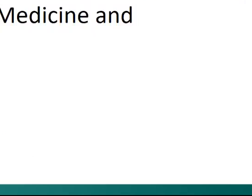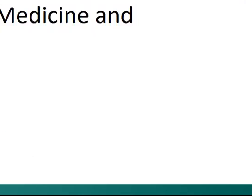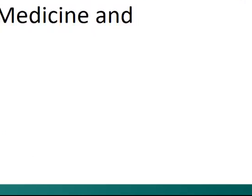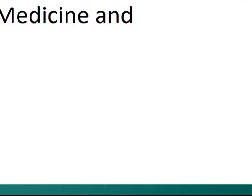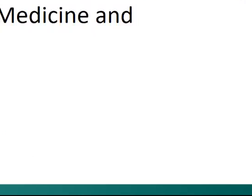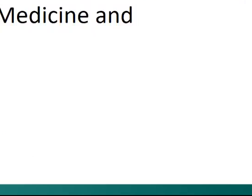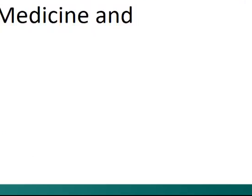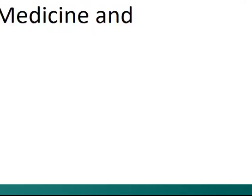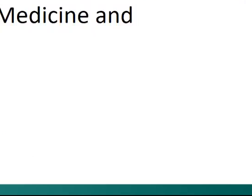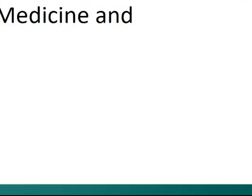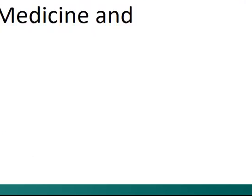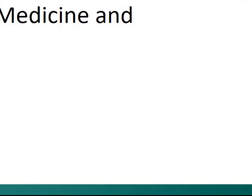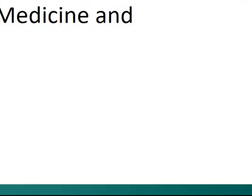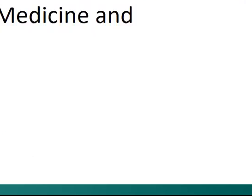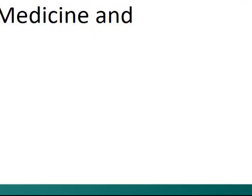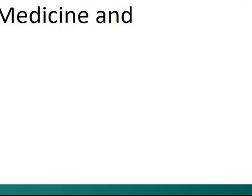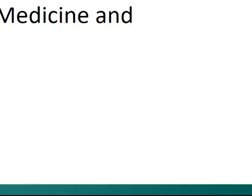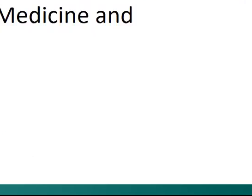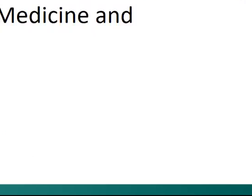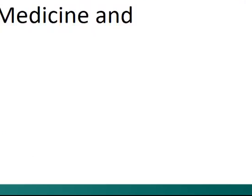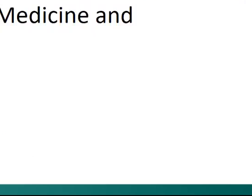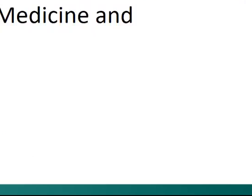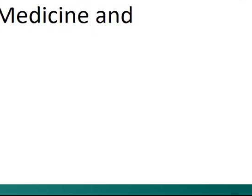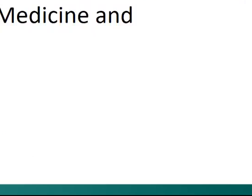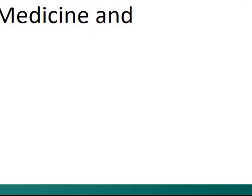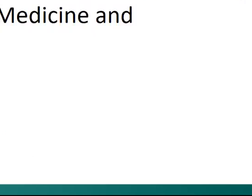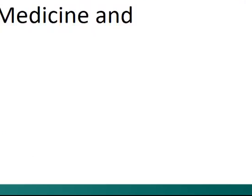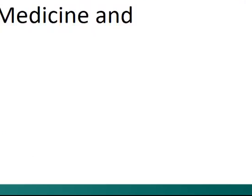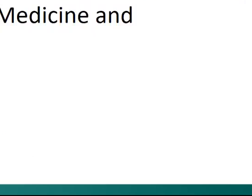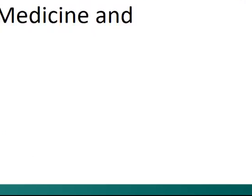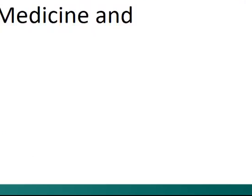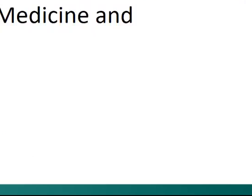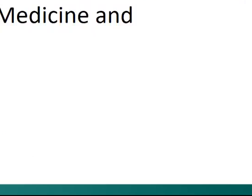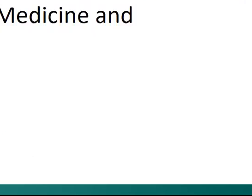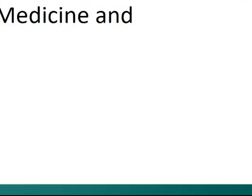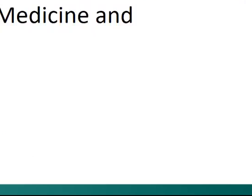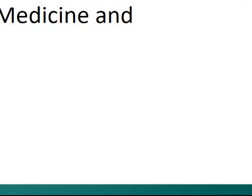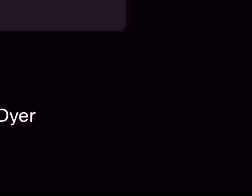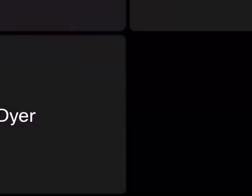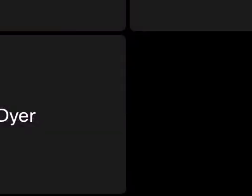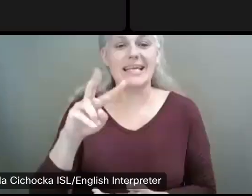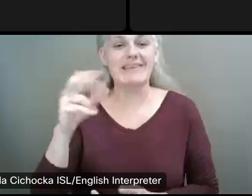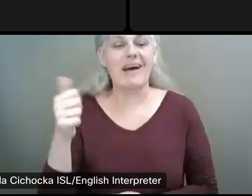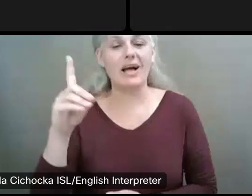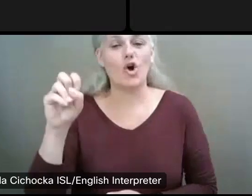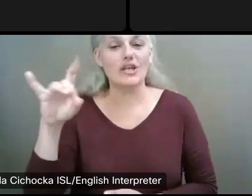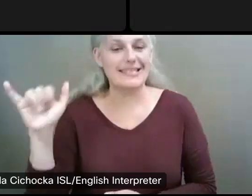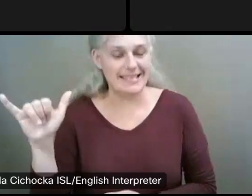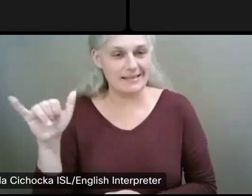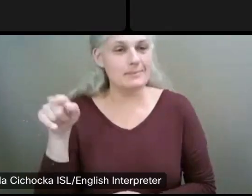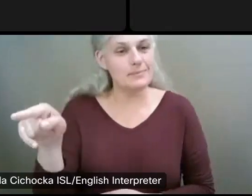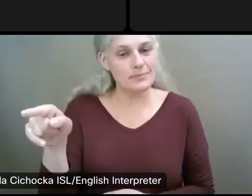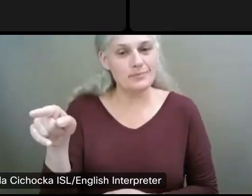Thanks, Angela. Hi, everyone. Welcome to this webinar. I'm delighted to introduce Professor Eva Doherty. She has